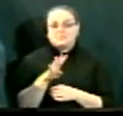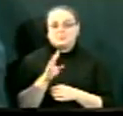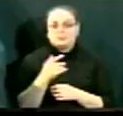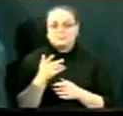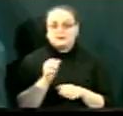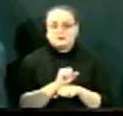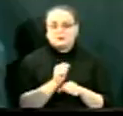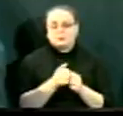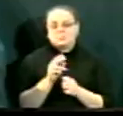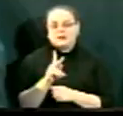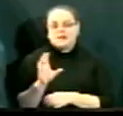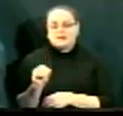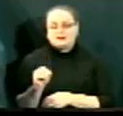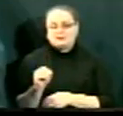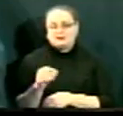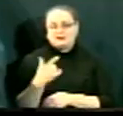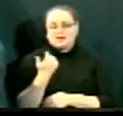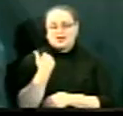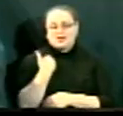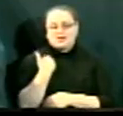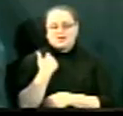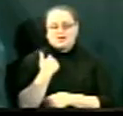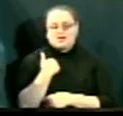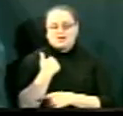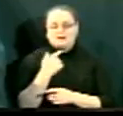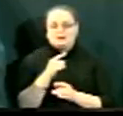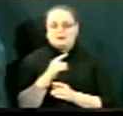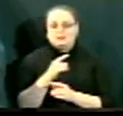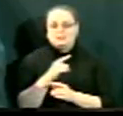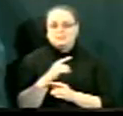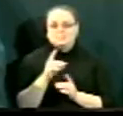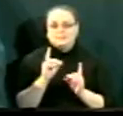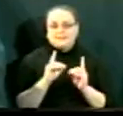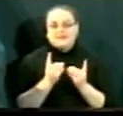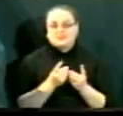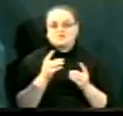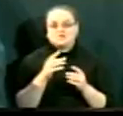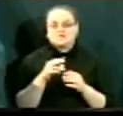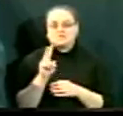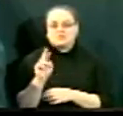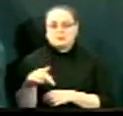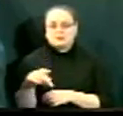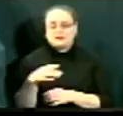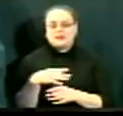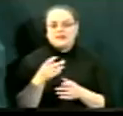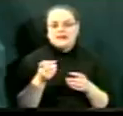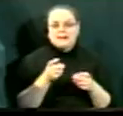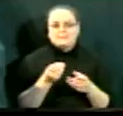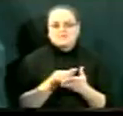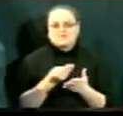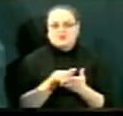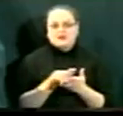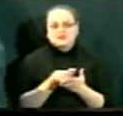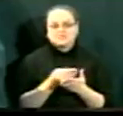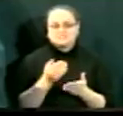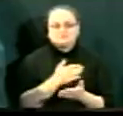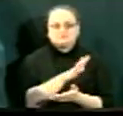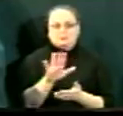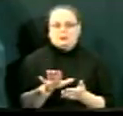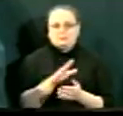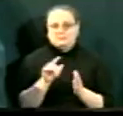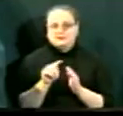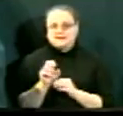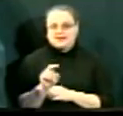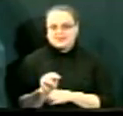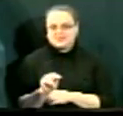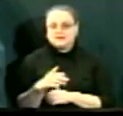work with Knox County. I'm the district vice president. I manage all of our financial advisors across the state of Tennessee. And